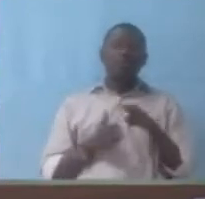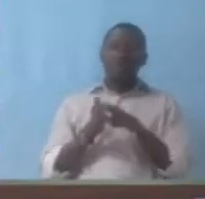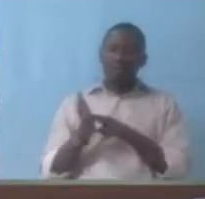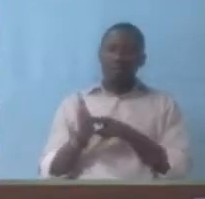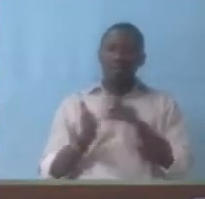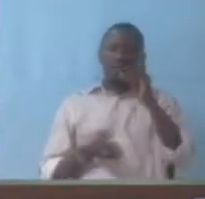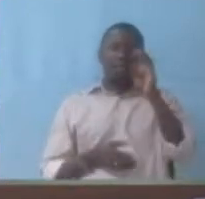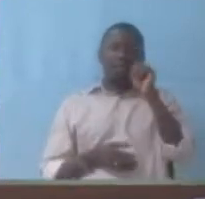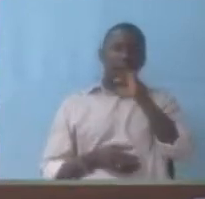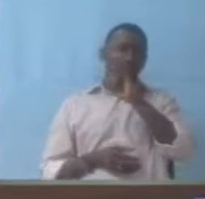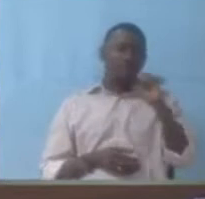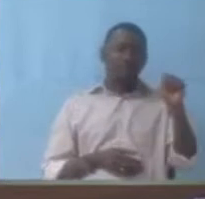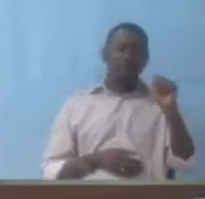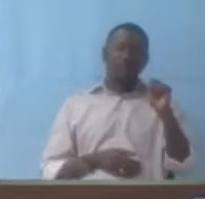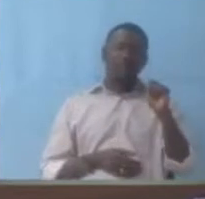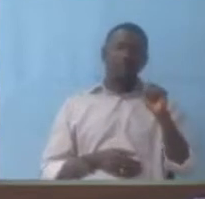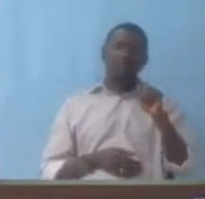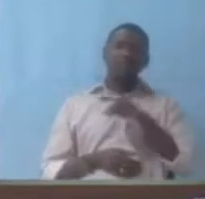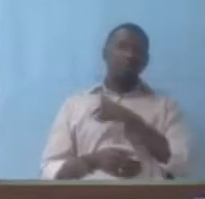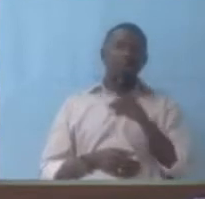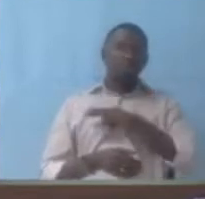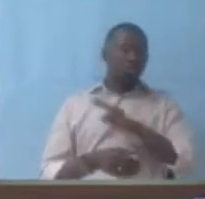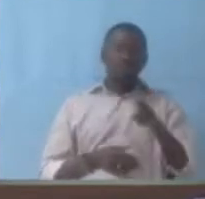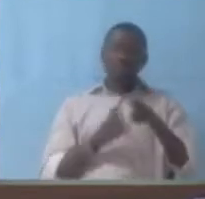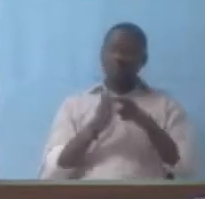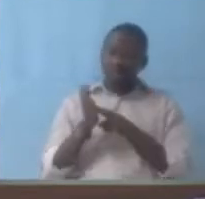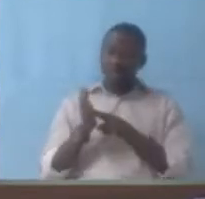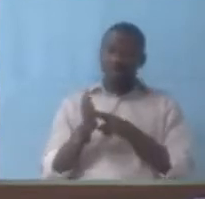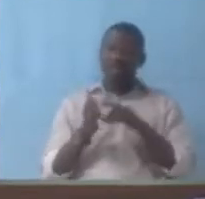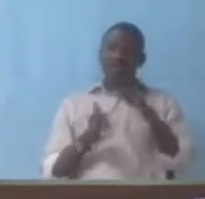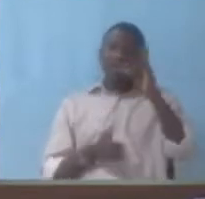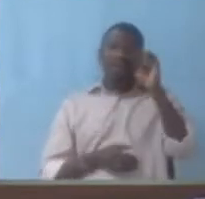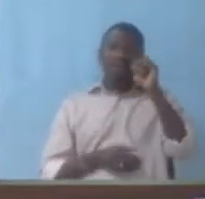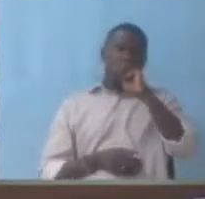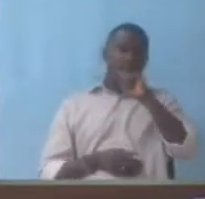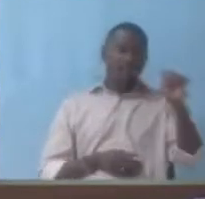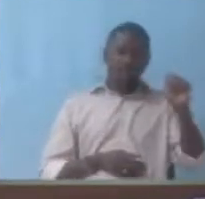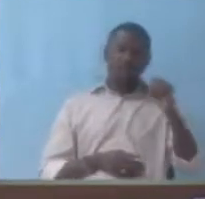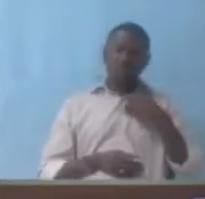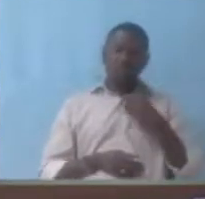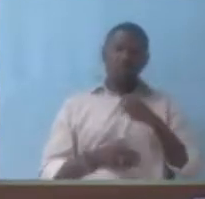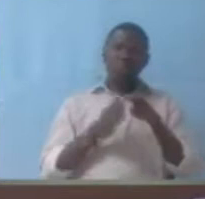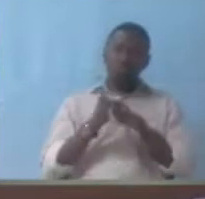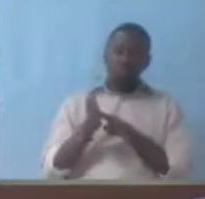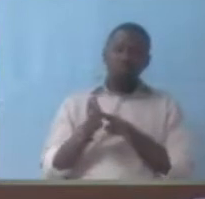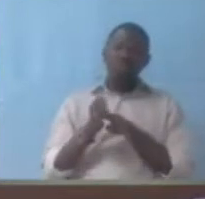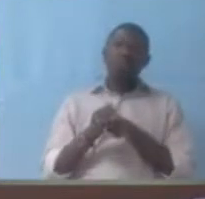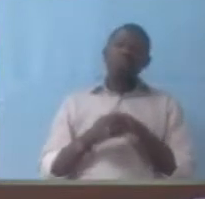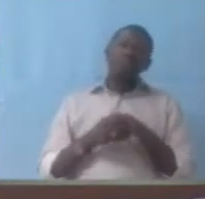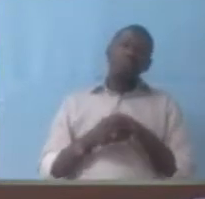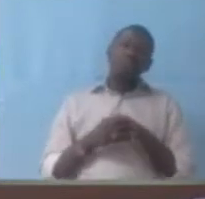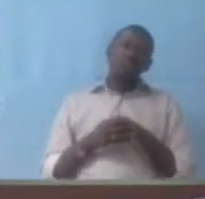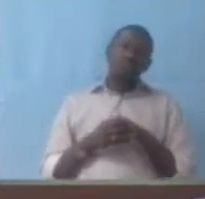words, they don't need a decree to rule. Ni ajube nyalo nyama. Ima sula decree la puruka mararoke. They had